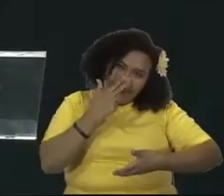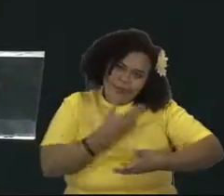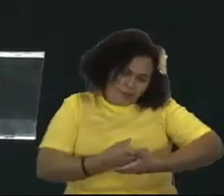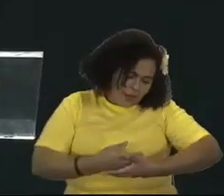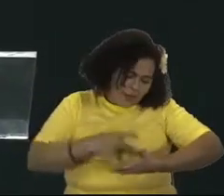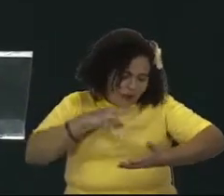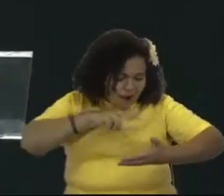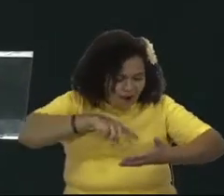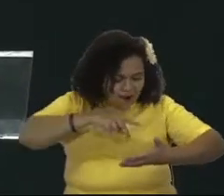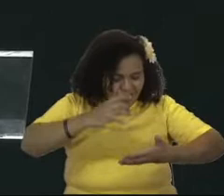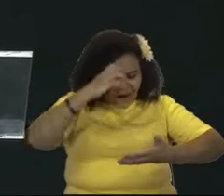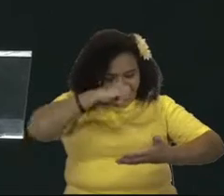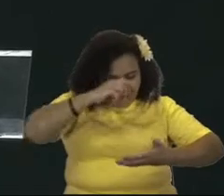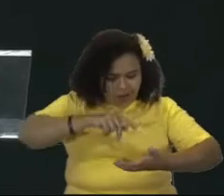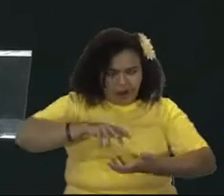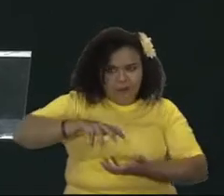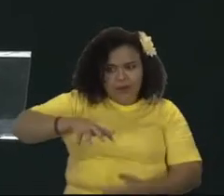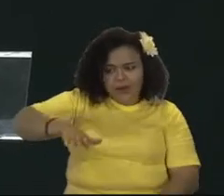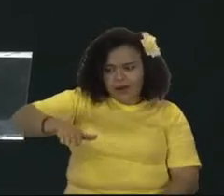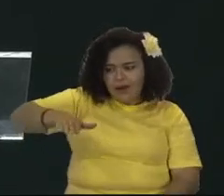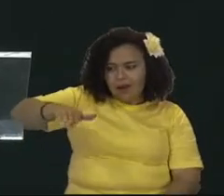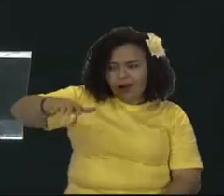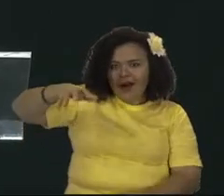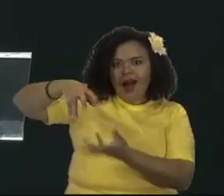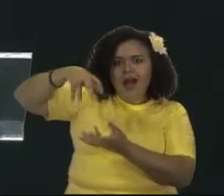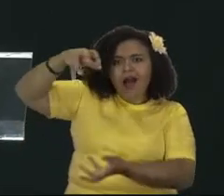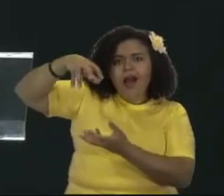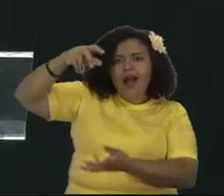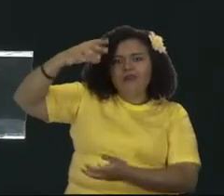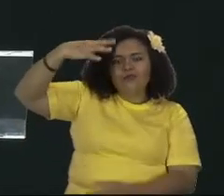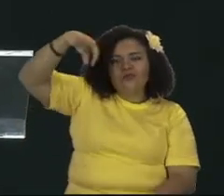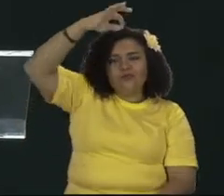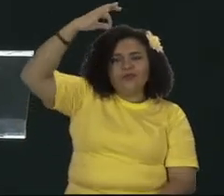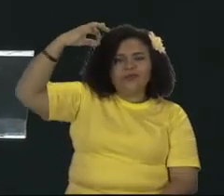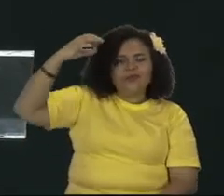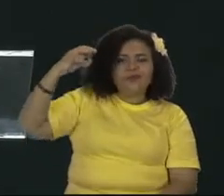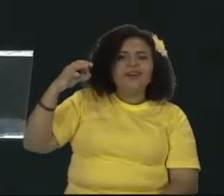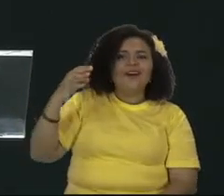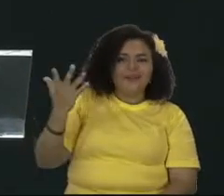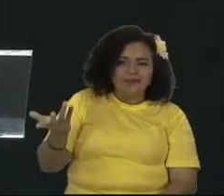And then you study the Word, and then you stay in the cult.